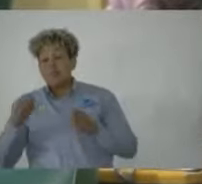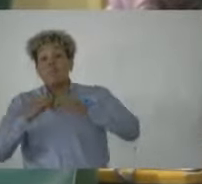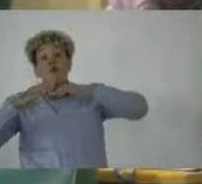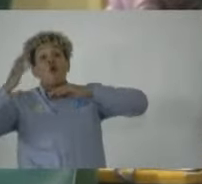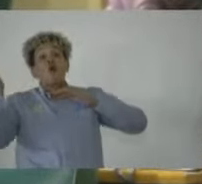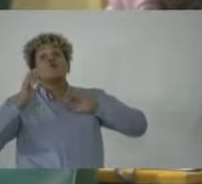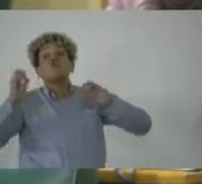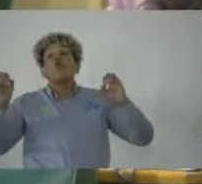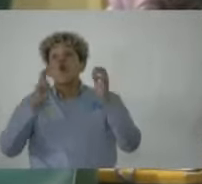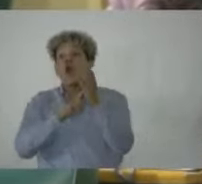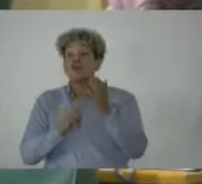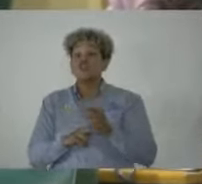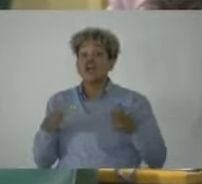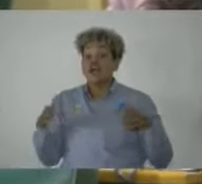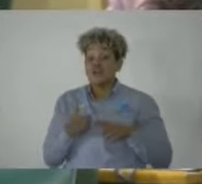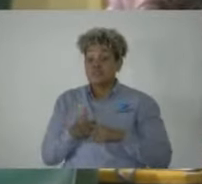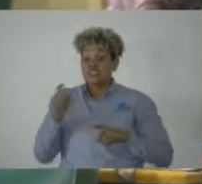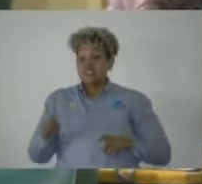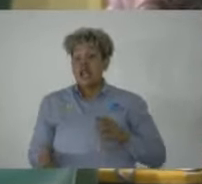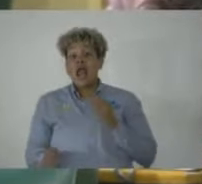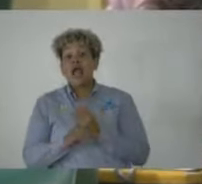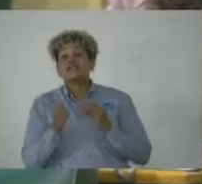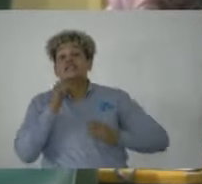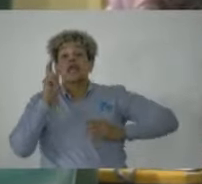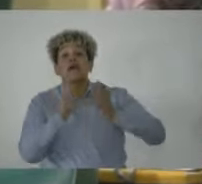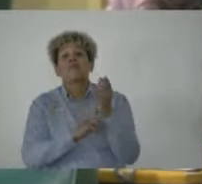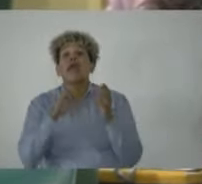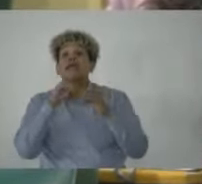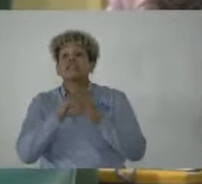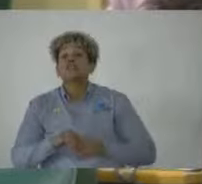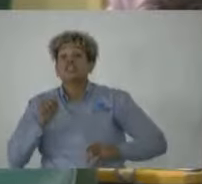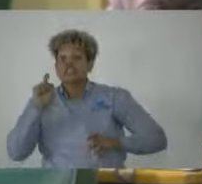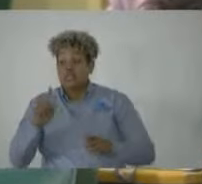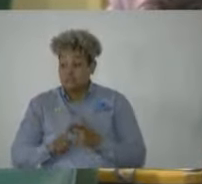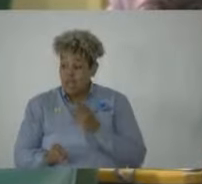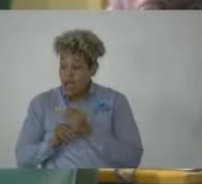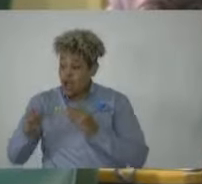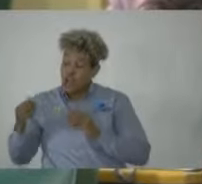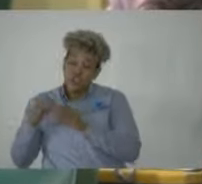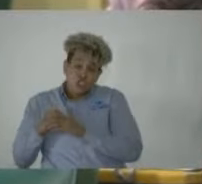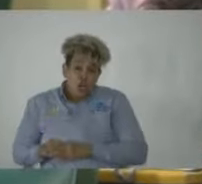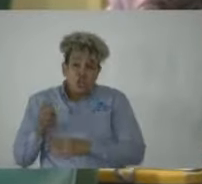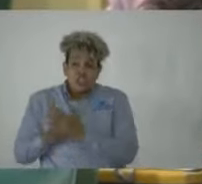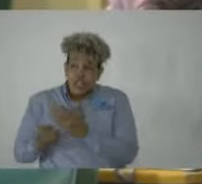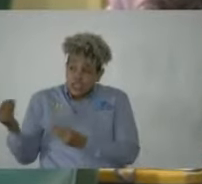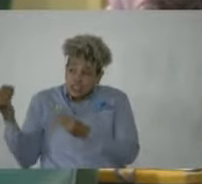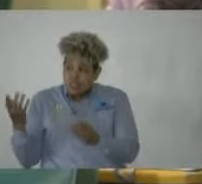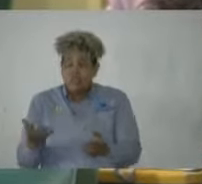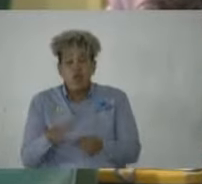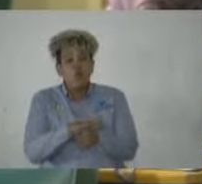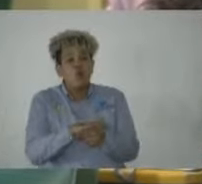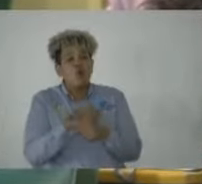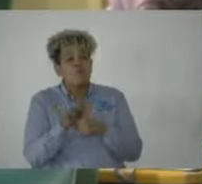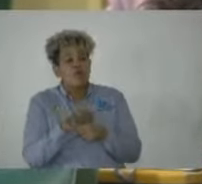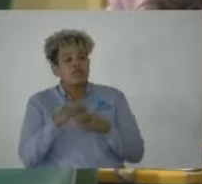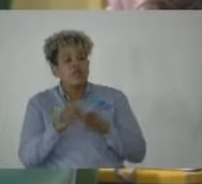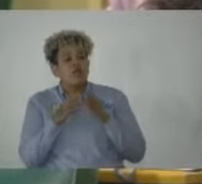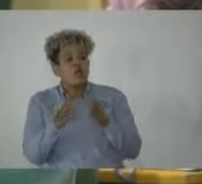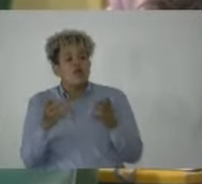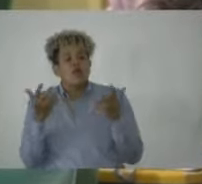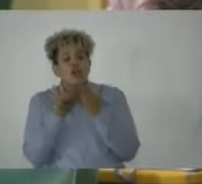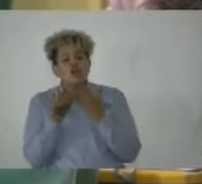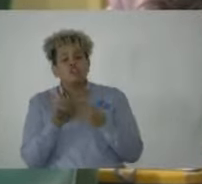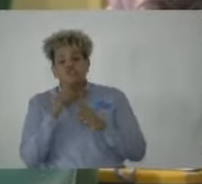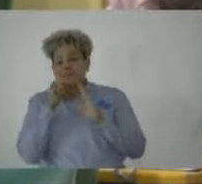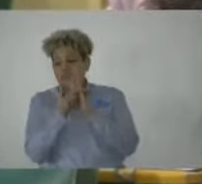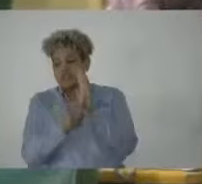no contracting party shall otherwise apply internal taxes or other internal charges to imported or domestic products in a manner contrary to the principles